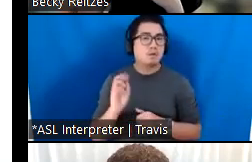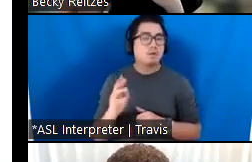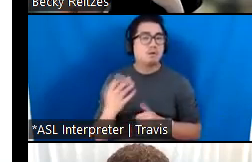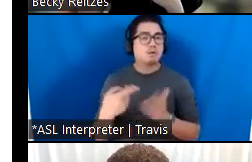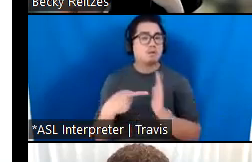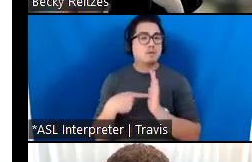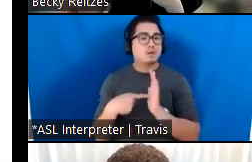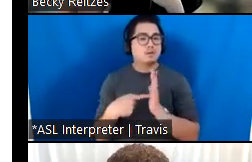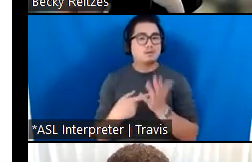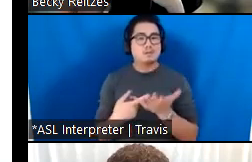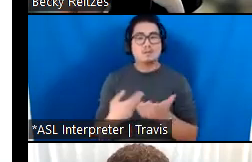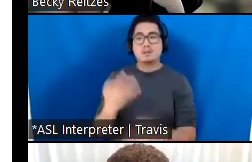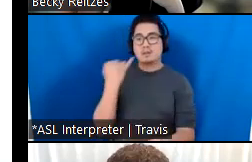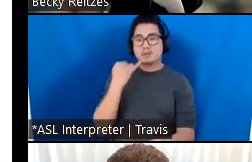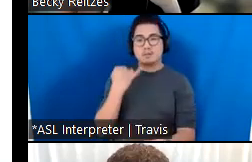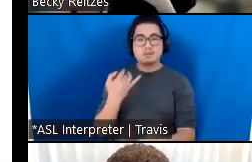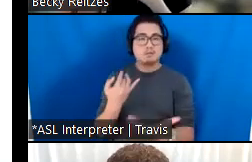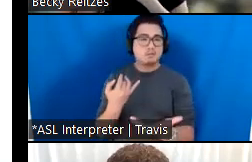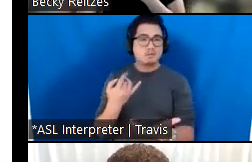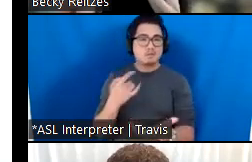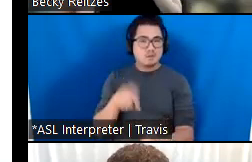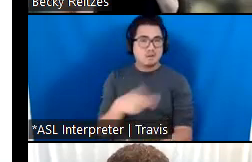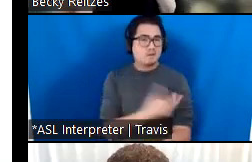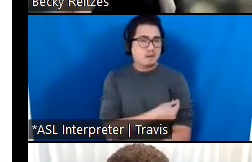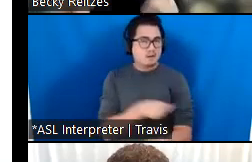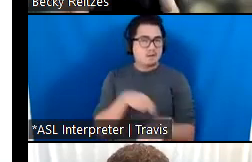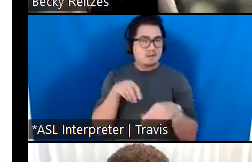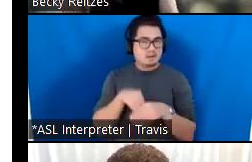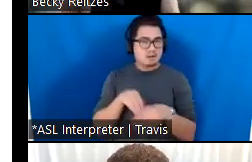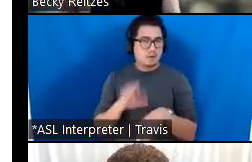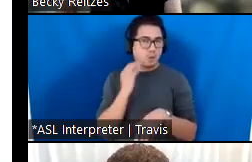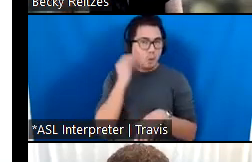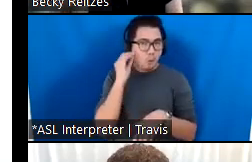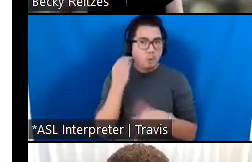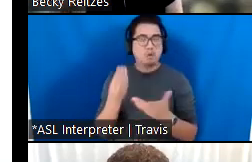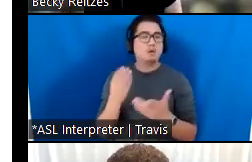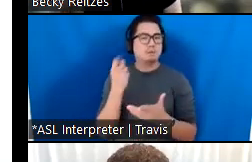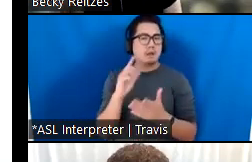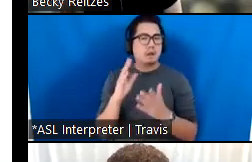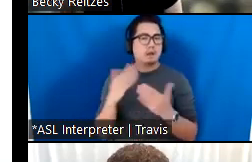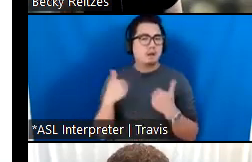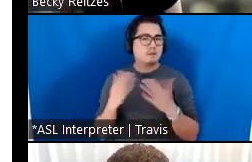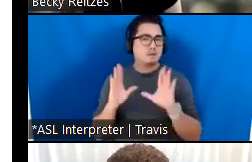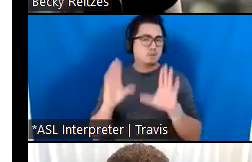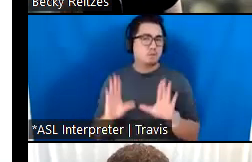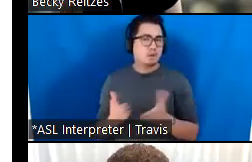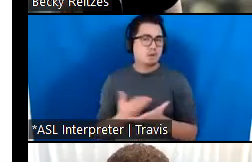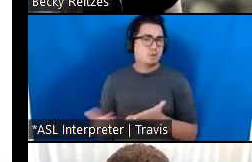make sure you all know that there are some great resources at the end of this presentation that we will send out.